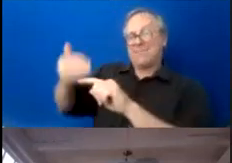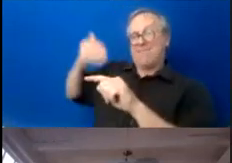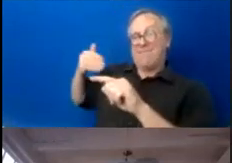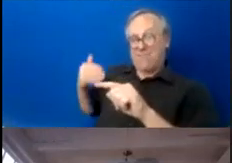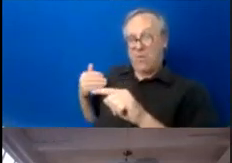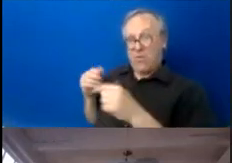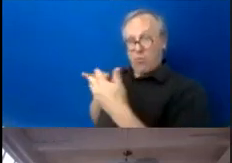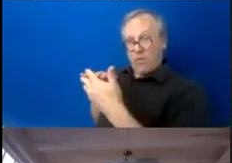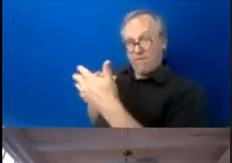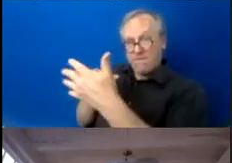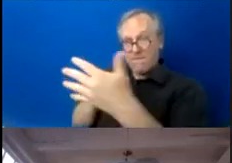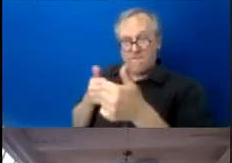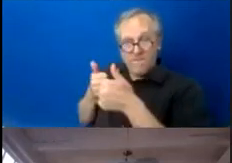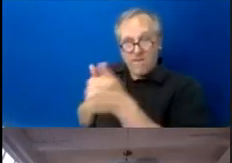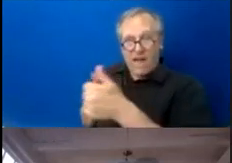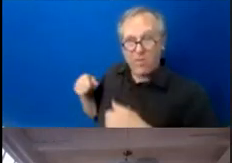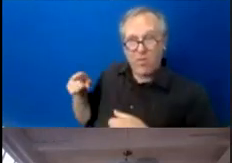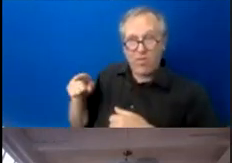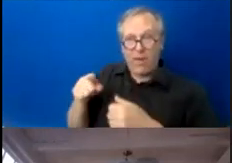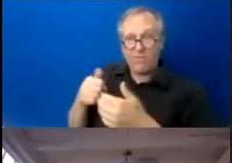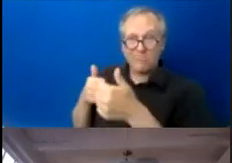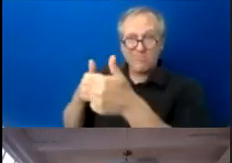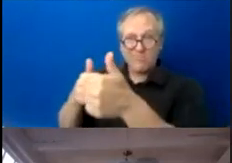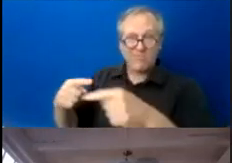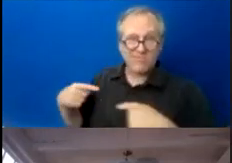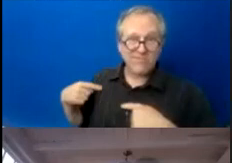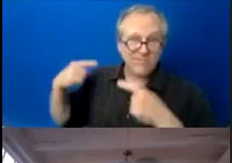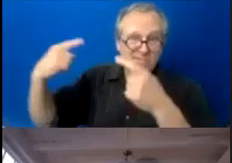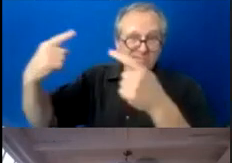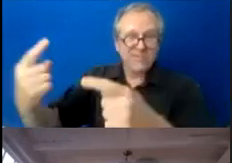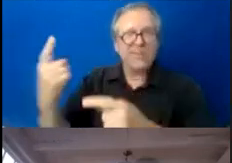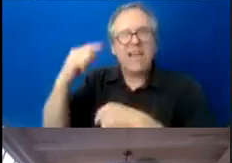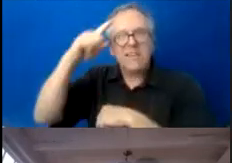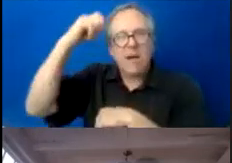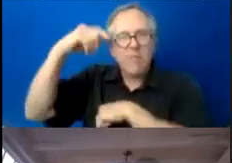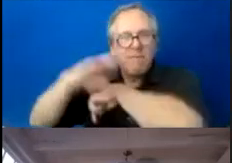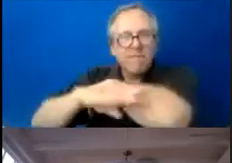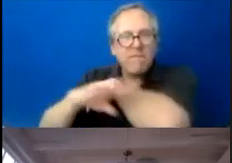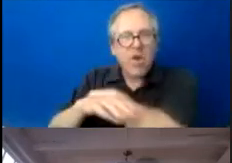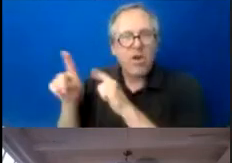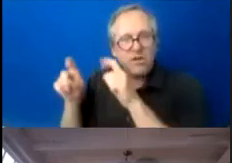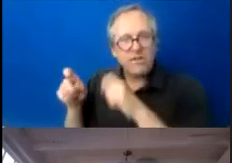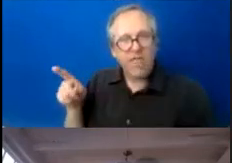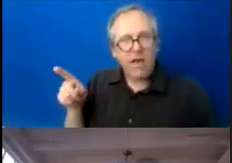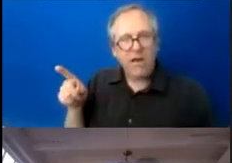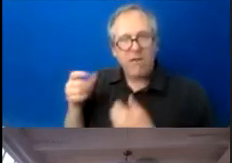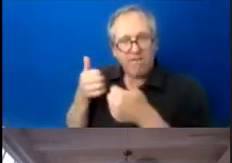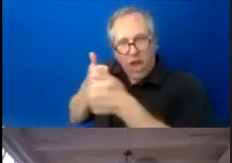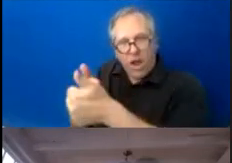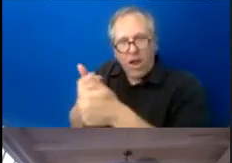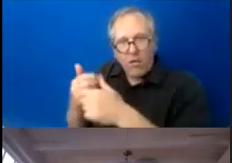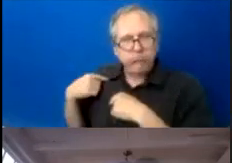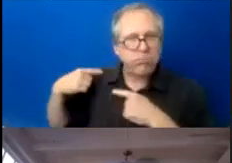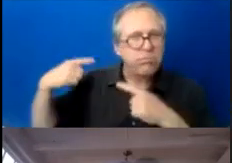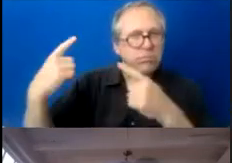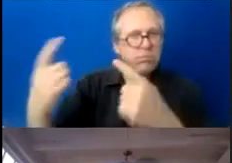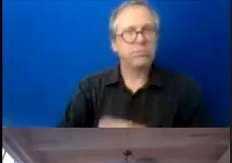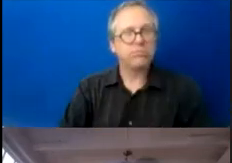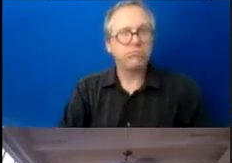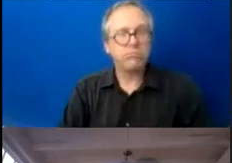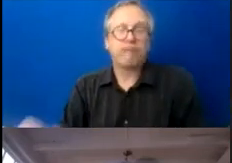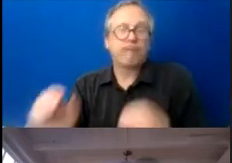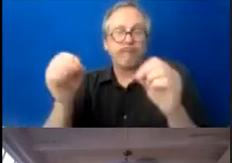were vaccinated last summer and fall. But Katie, I can look, I'm going